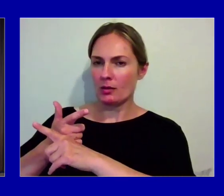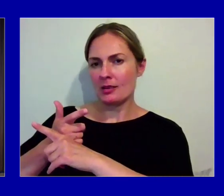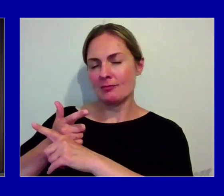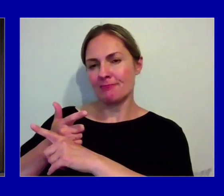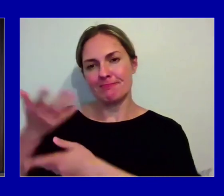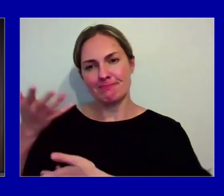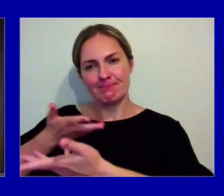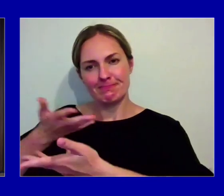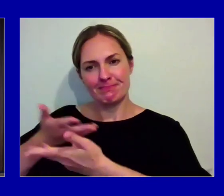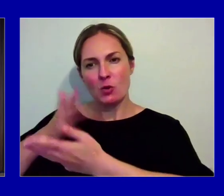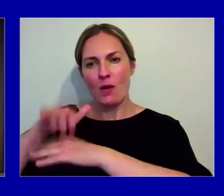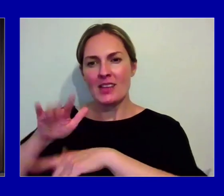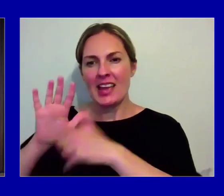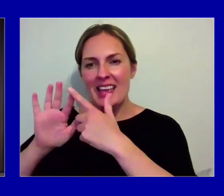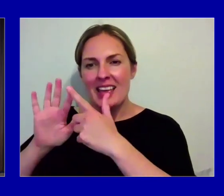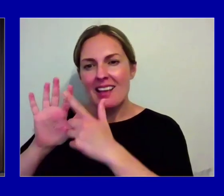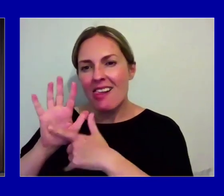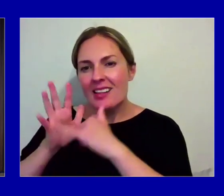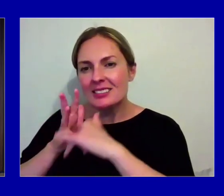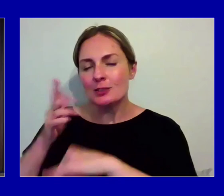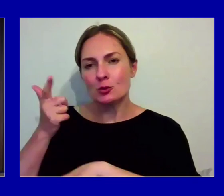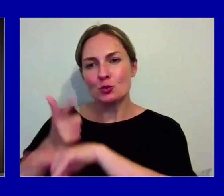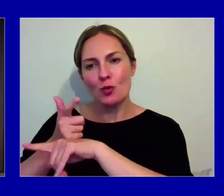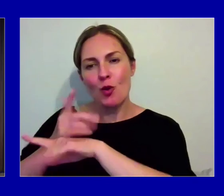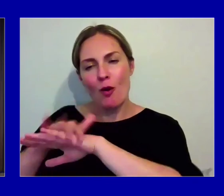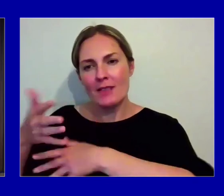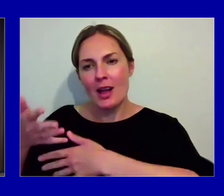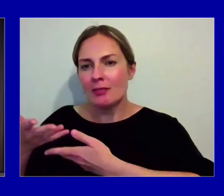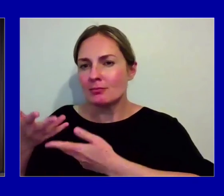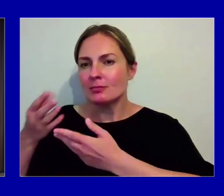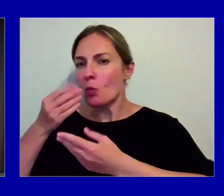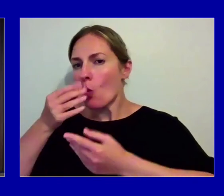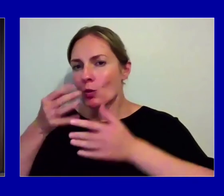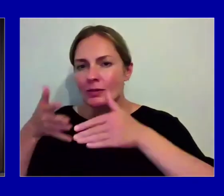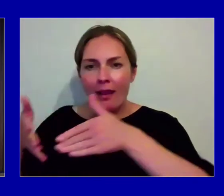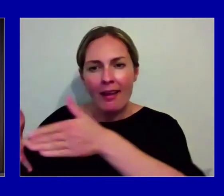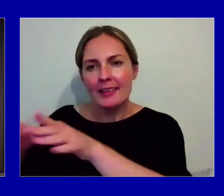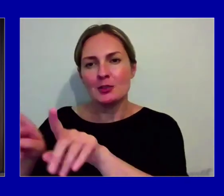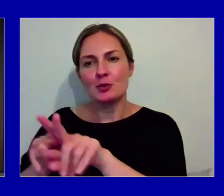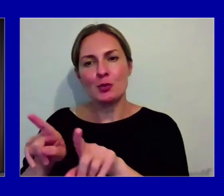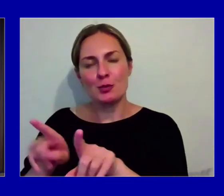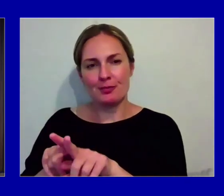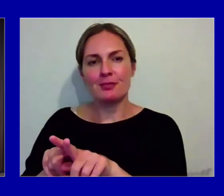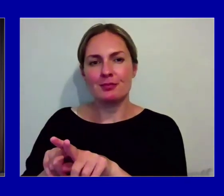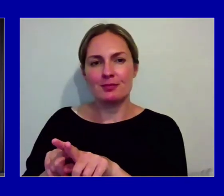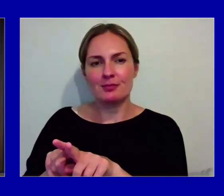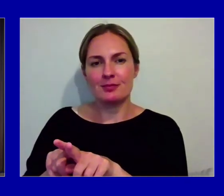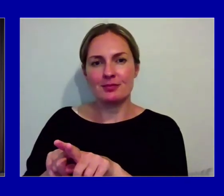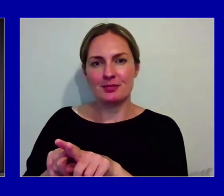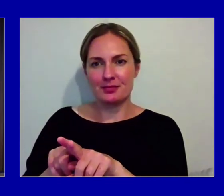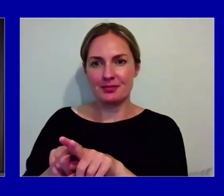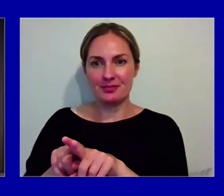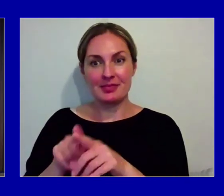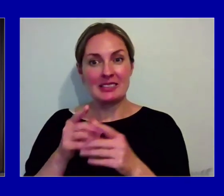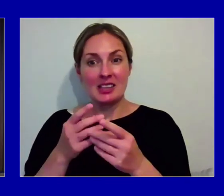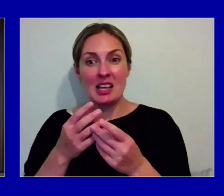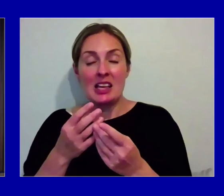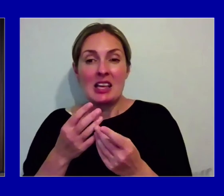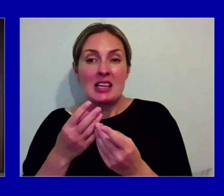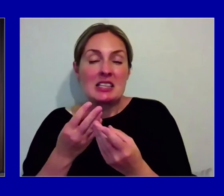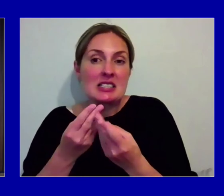Um, although we hadn't had those songs passed down to us, um, sometimes certain things happen to me. I dream of things and things